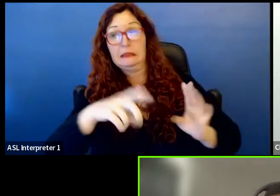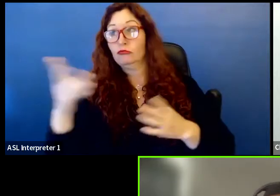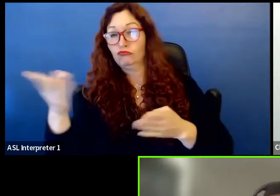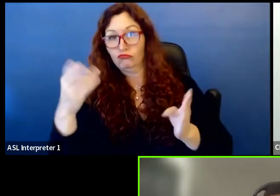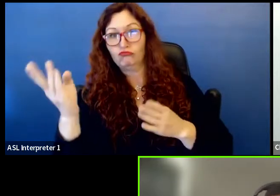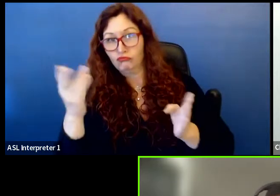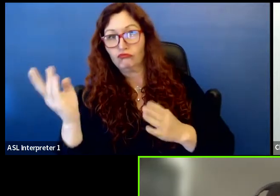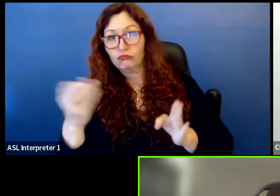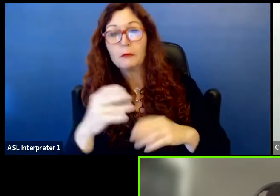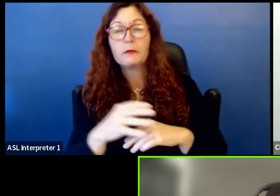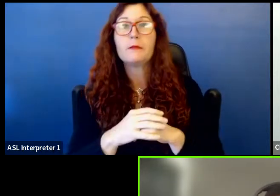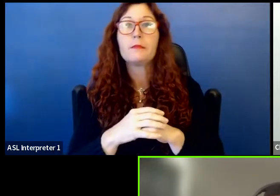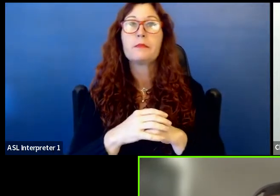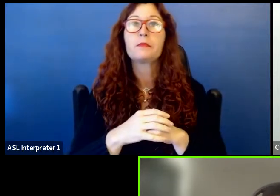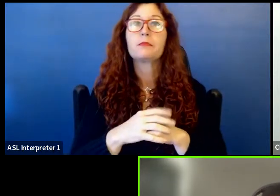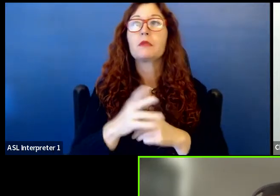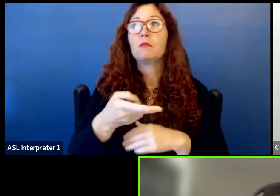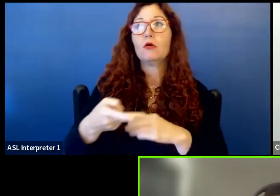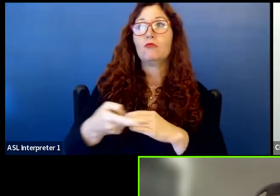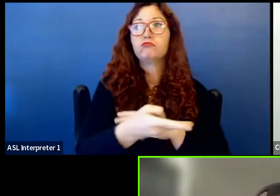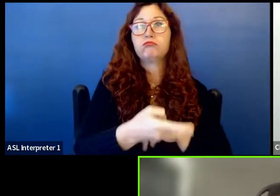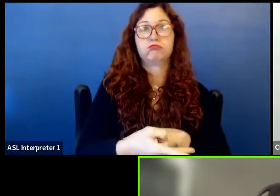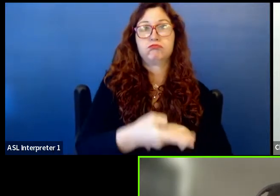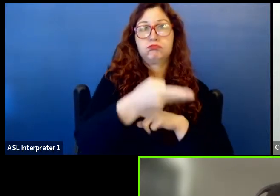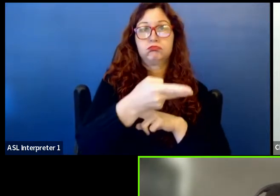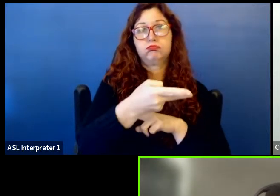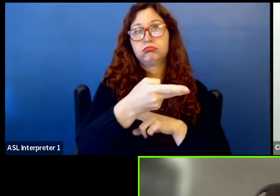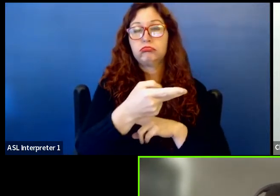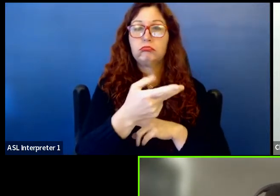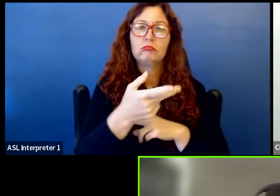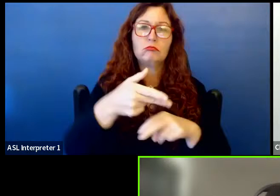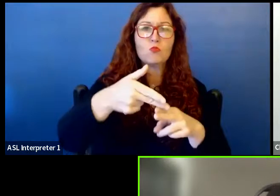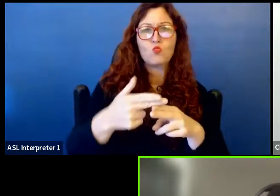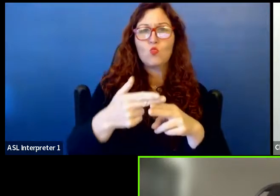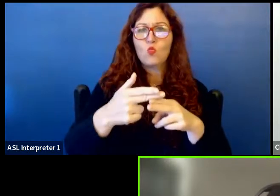the maximum load i might be carrying that